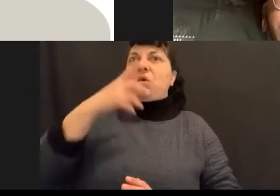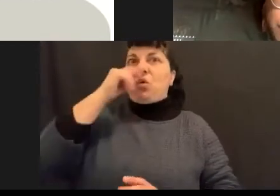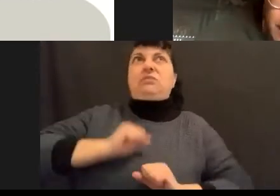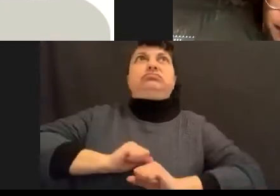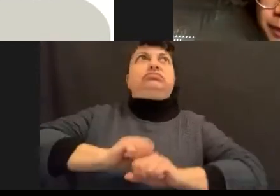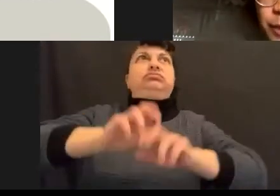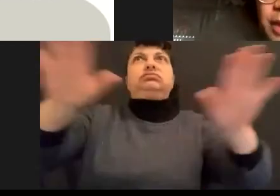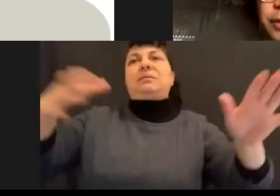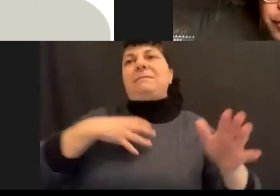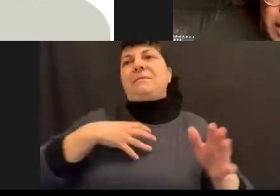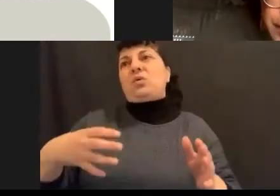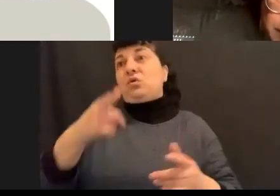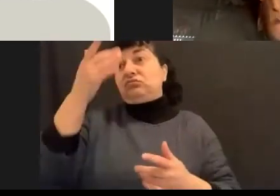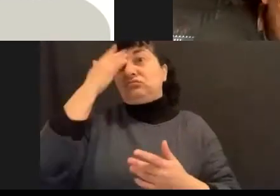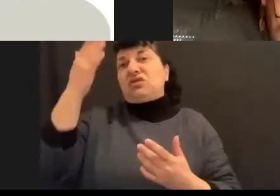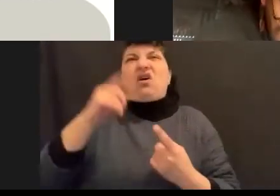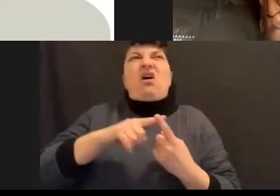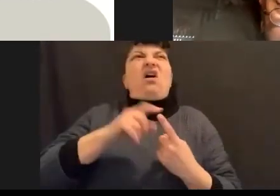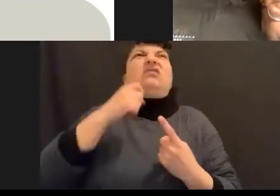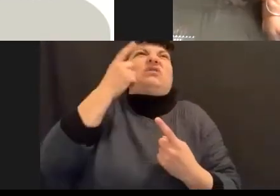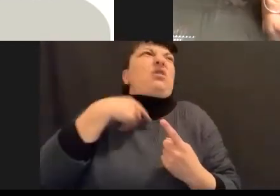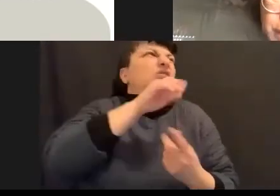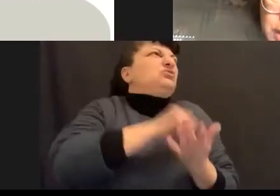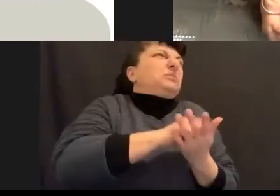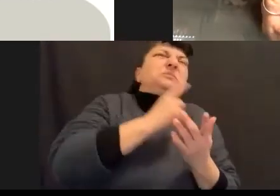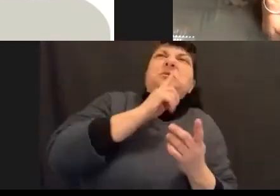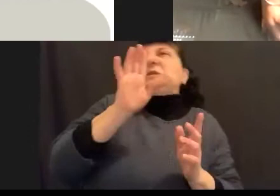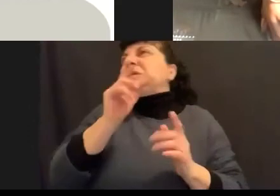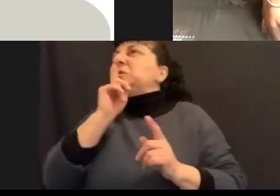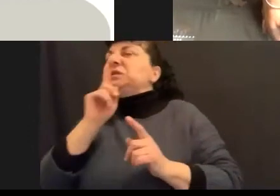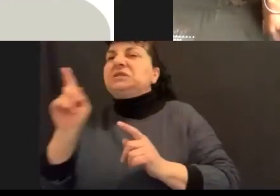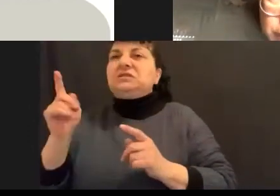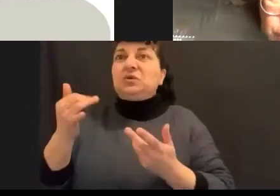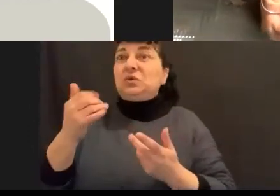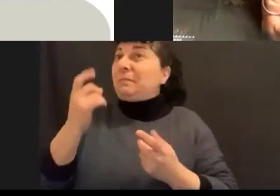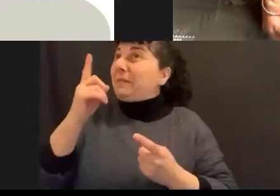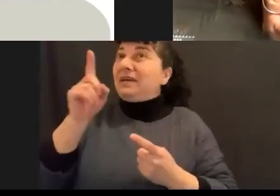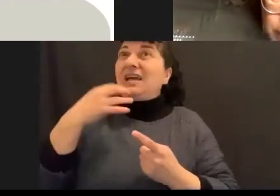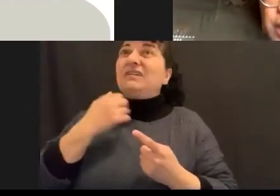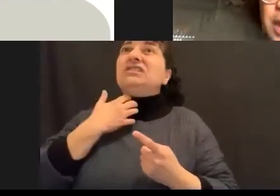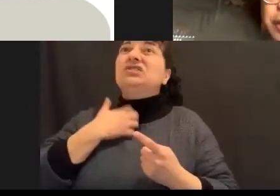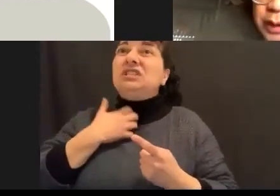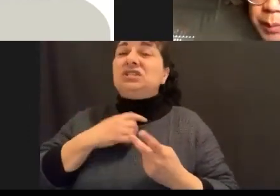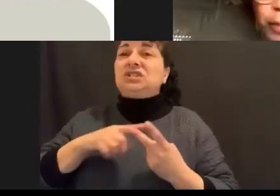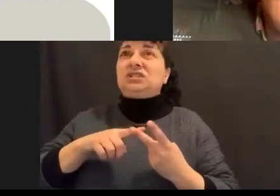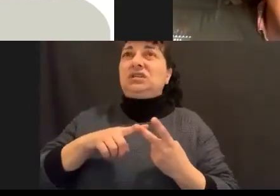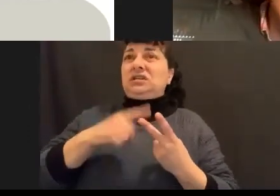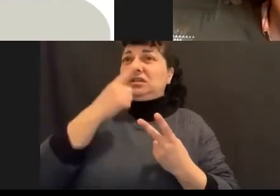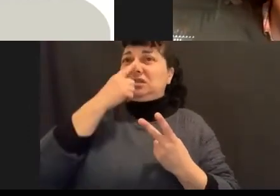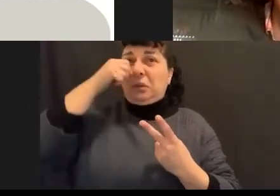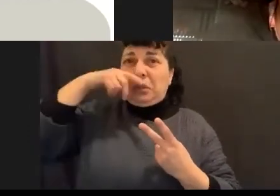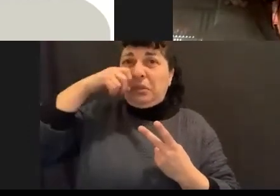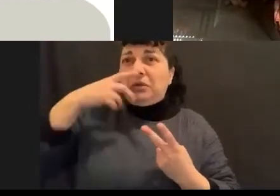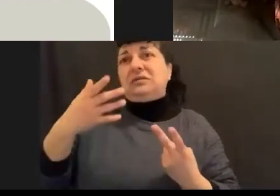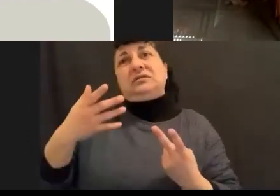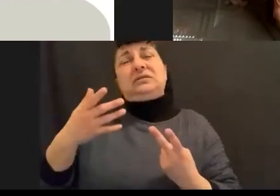transmitting COVID to other people. So if you have even the merest symptoms, a sort of scratchy throat or a runny nose, those sorts of things, it's really important to get tested